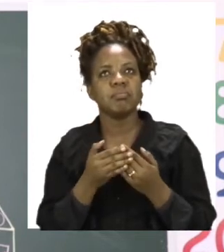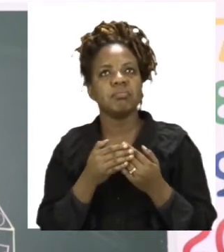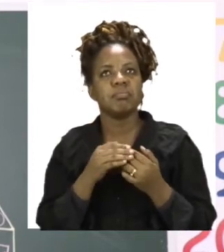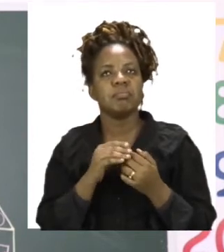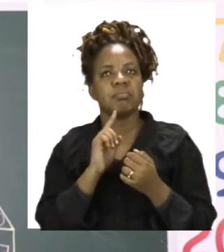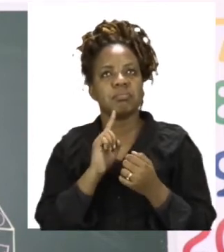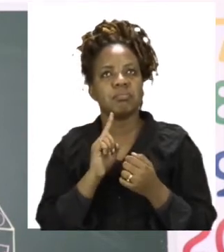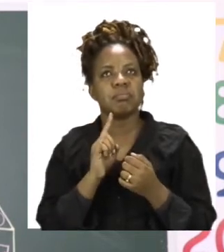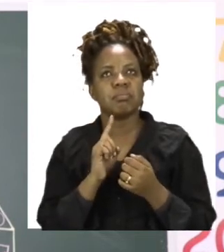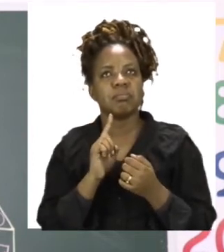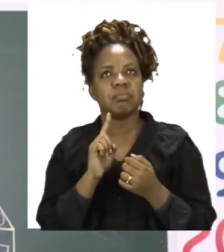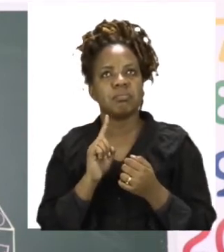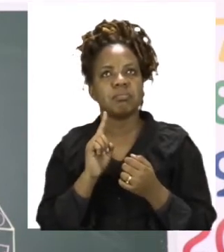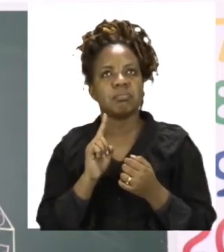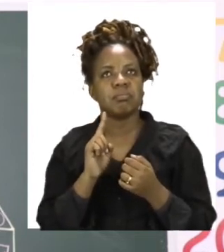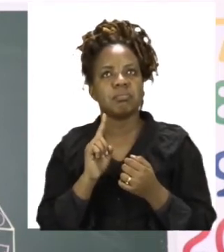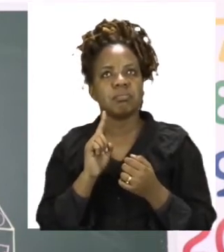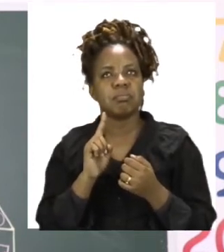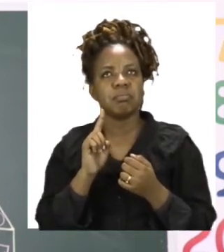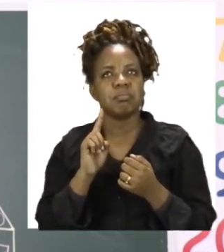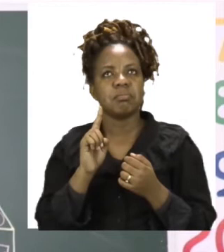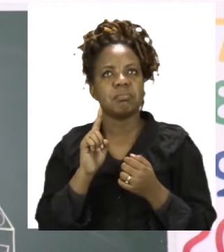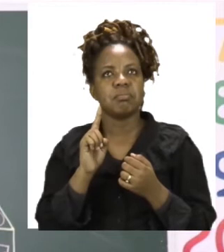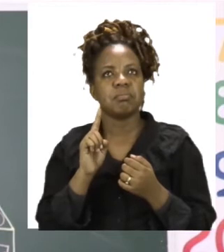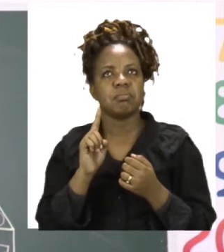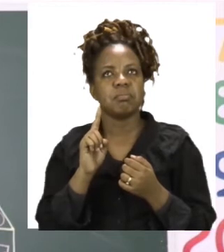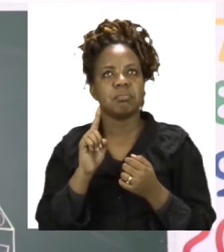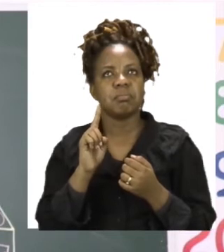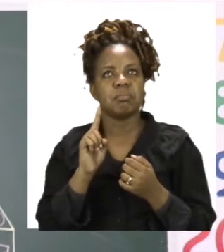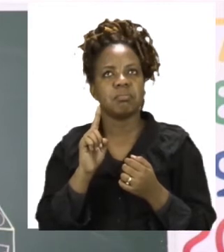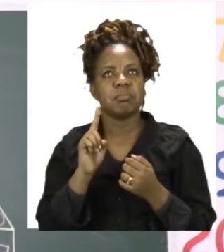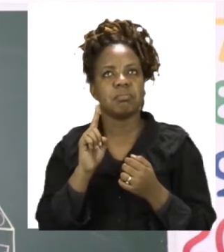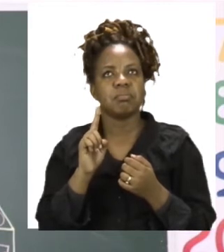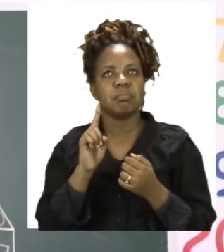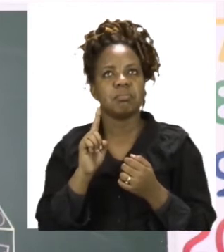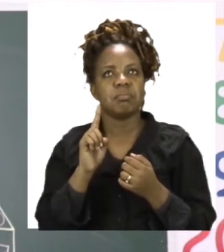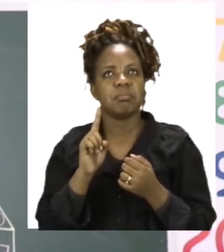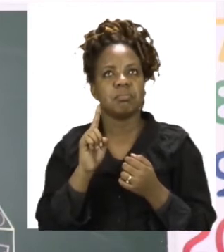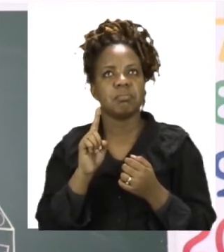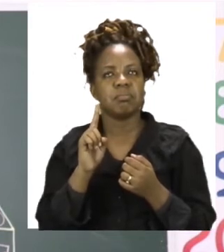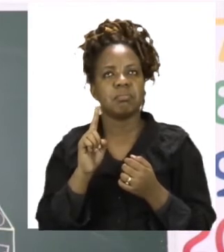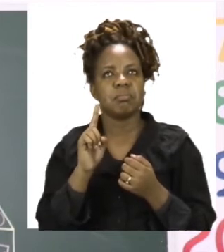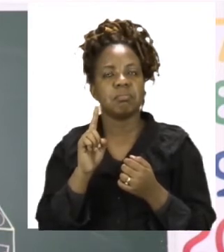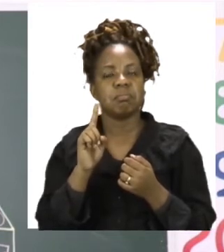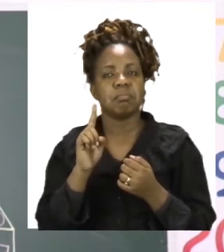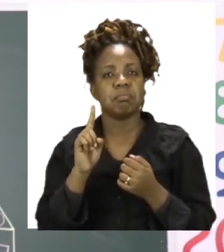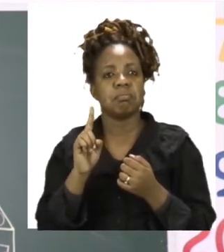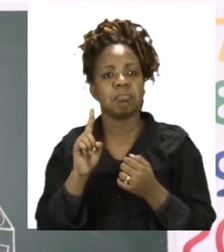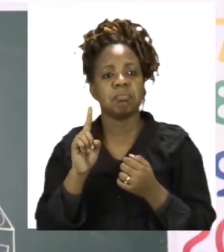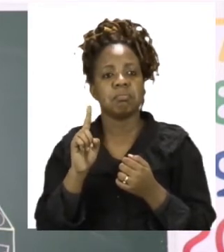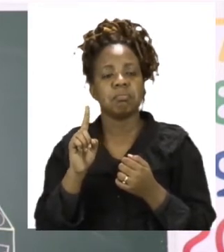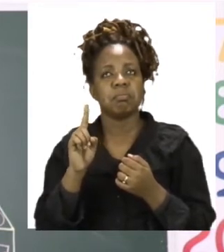good journey. Nothing is bothering him. He's walking. He has passed house number